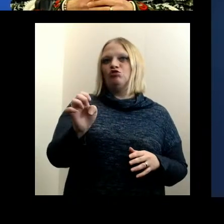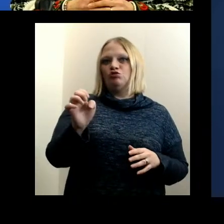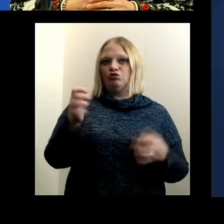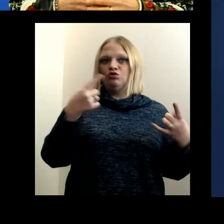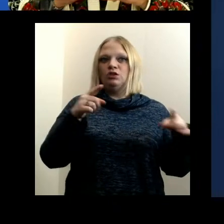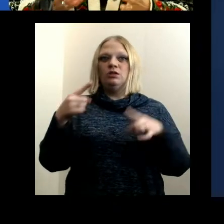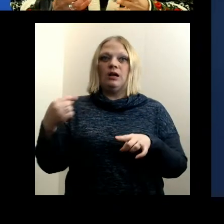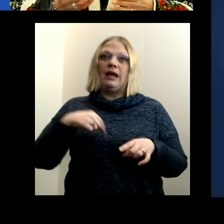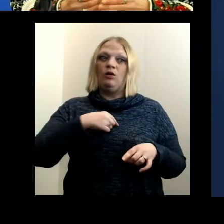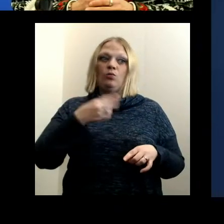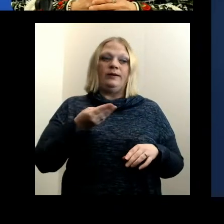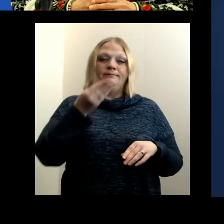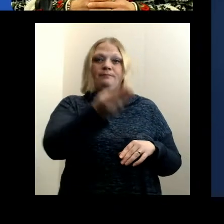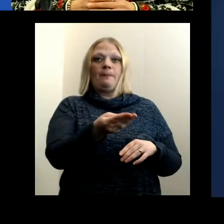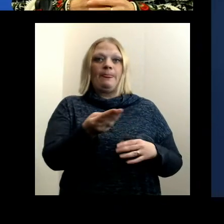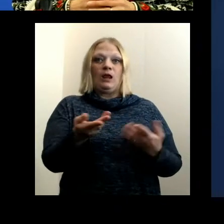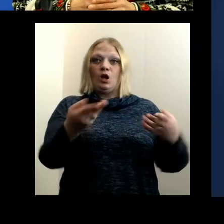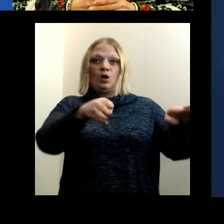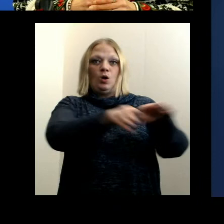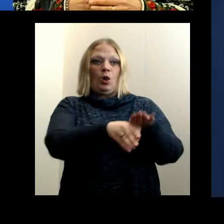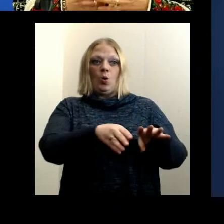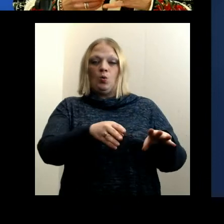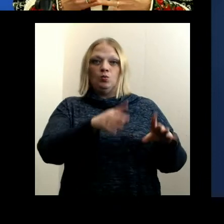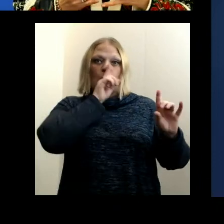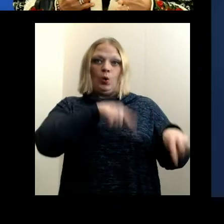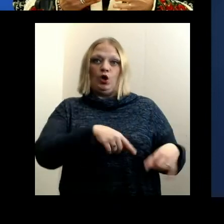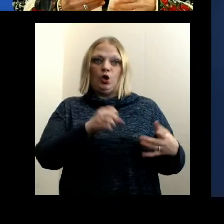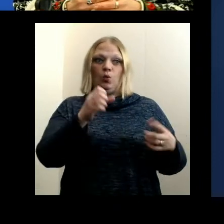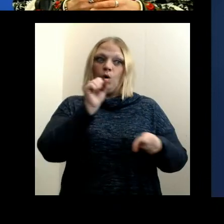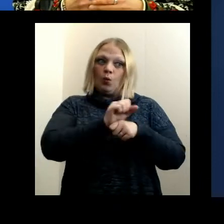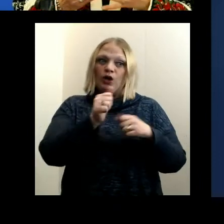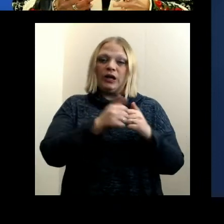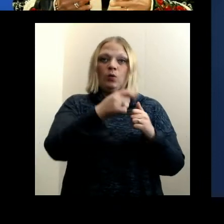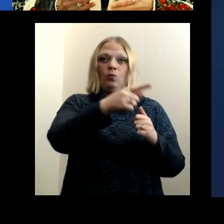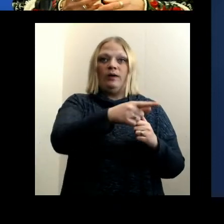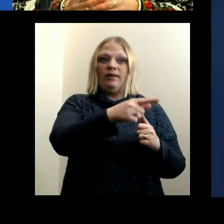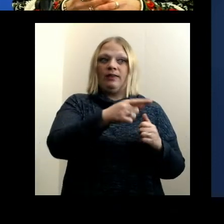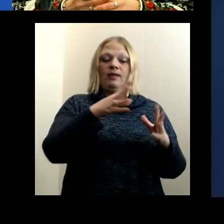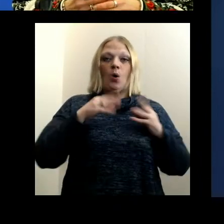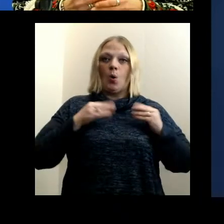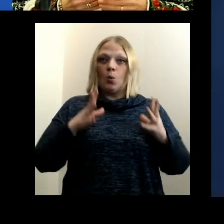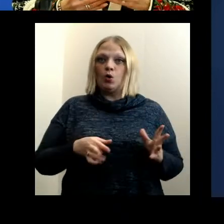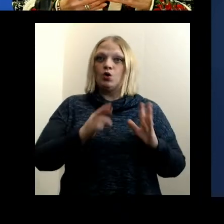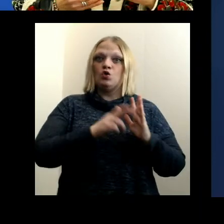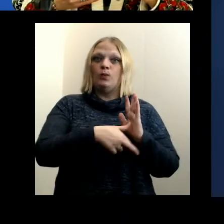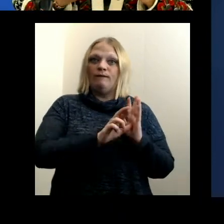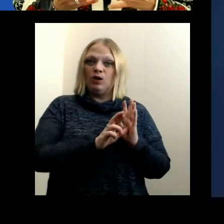close orders. We're working with the owner to get his and review his